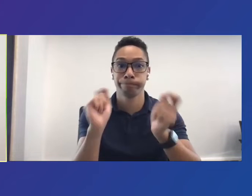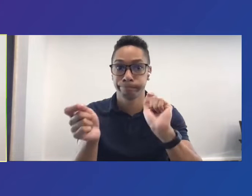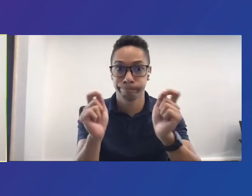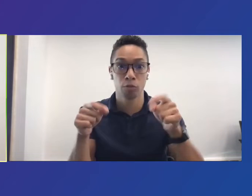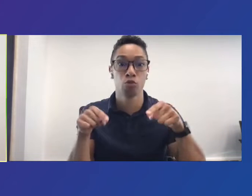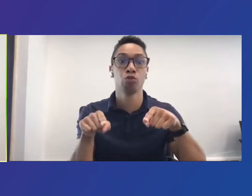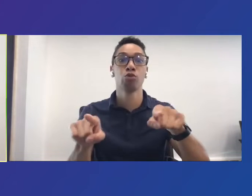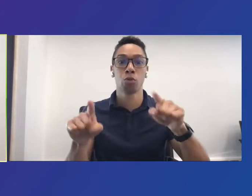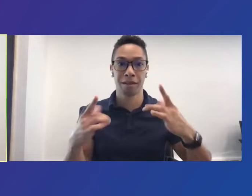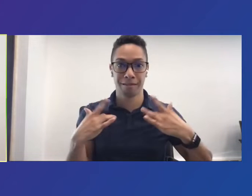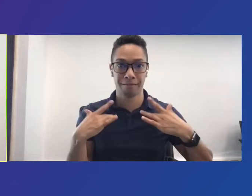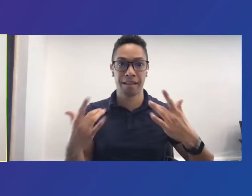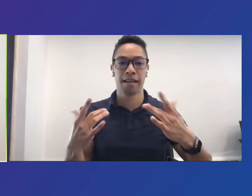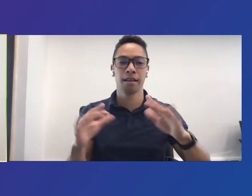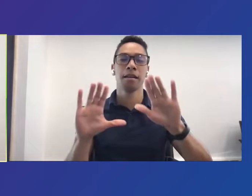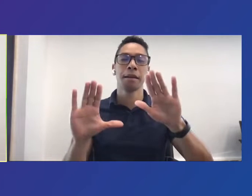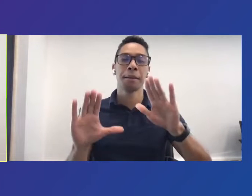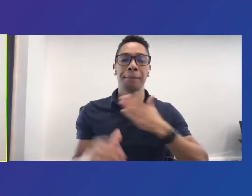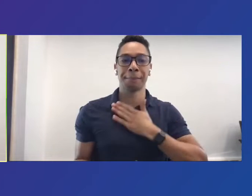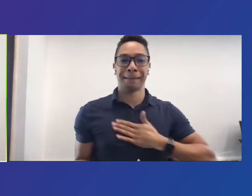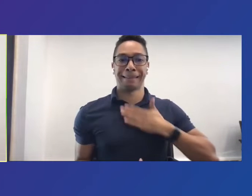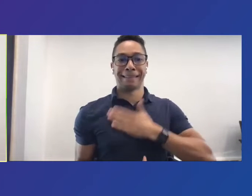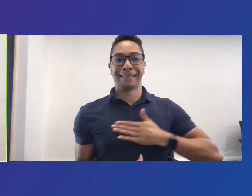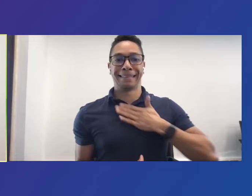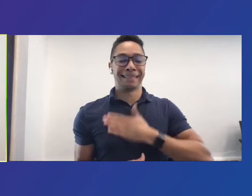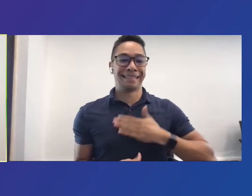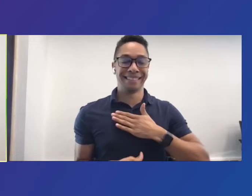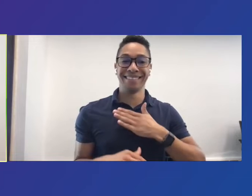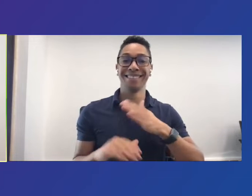together. We invite you to extend us and